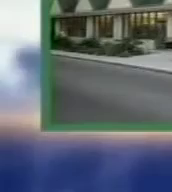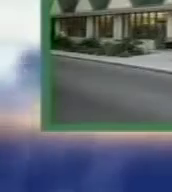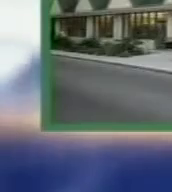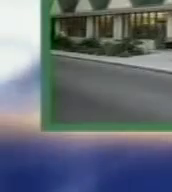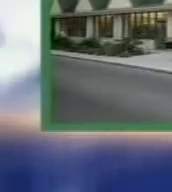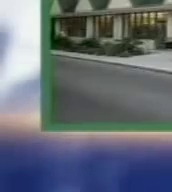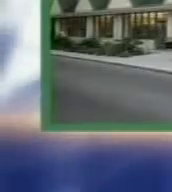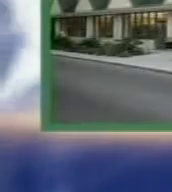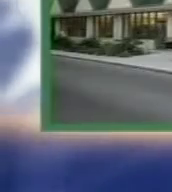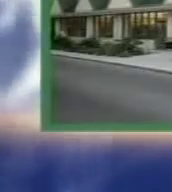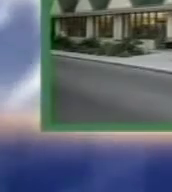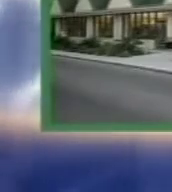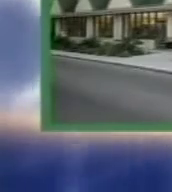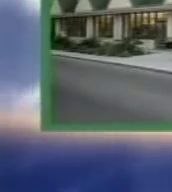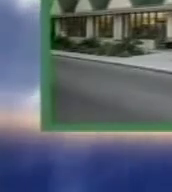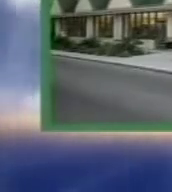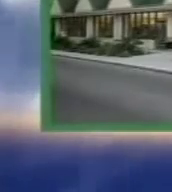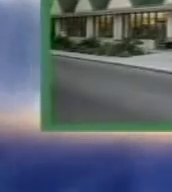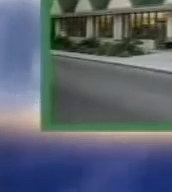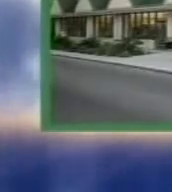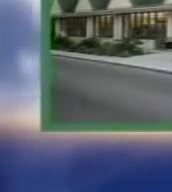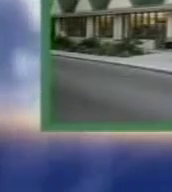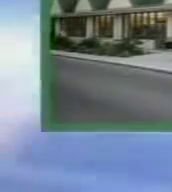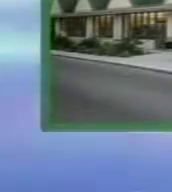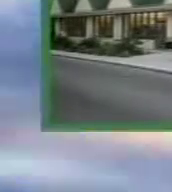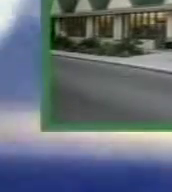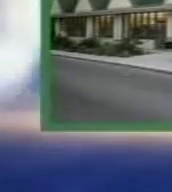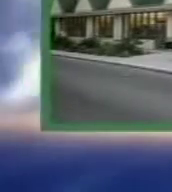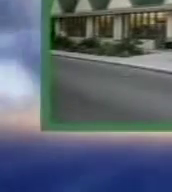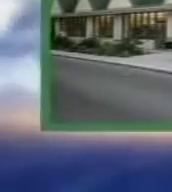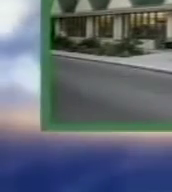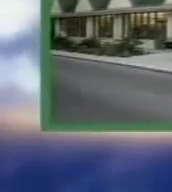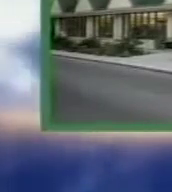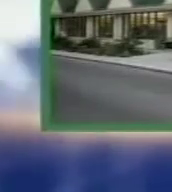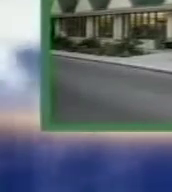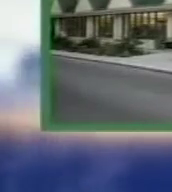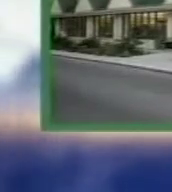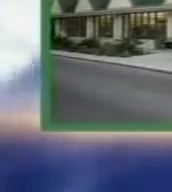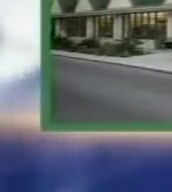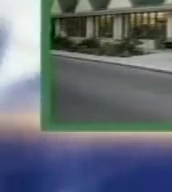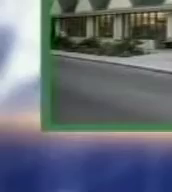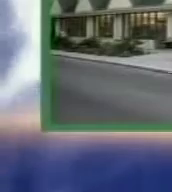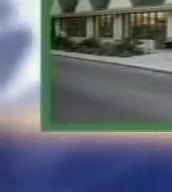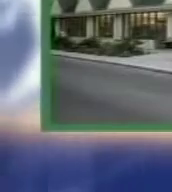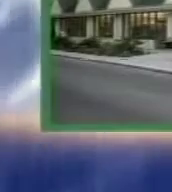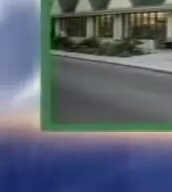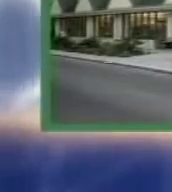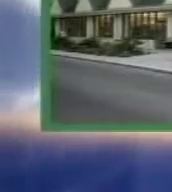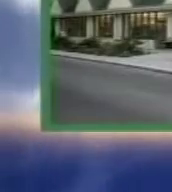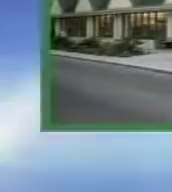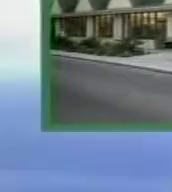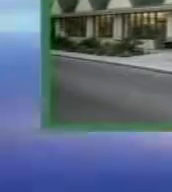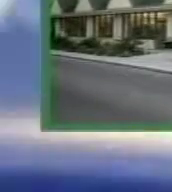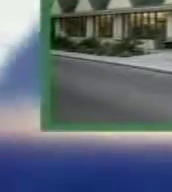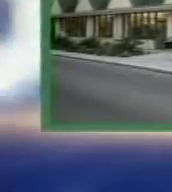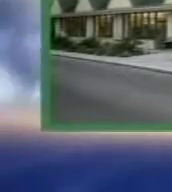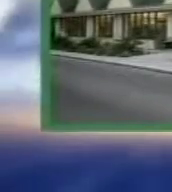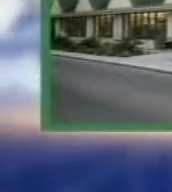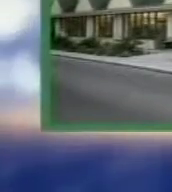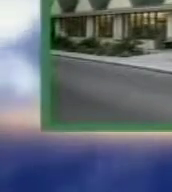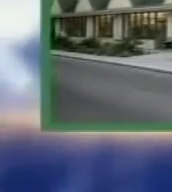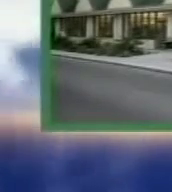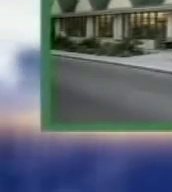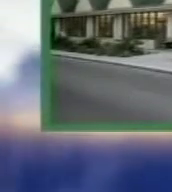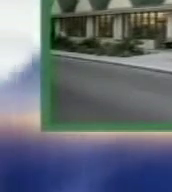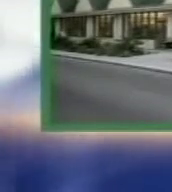The intended closure of City Market food stores not sitting well with Labor Minister Dion Folks and Bahamas Chamber of Commerce President Winston Roll. Both